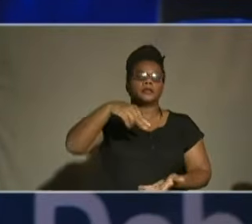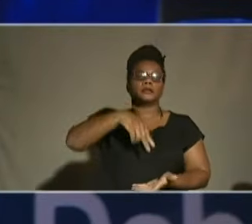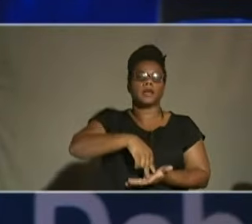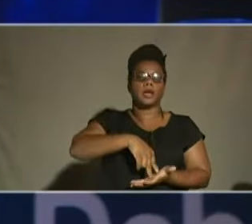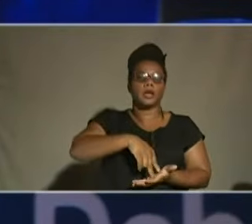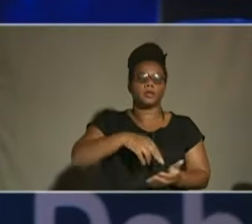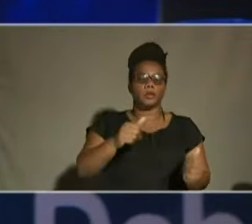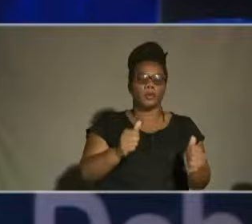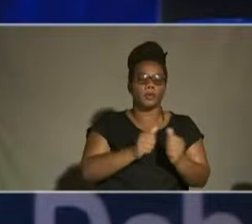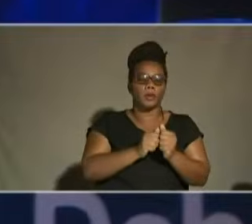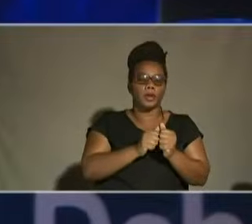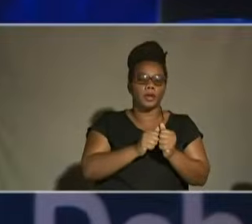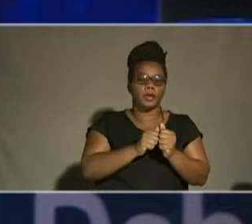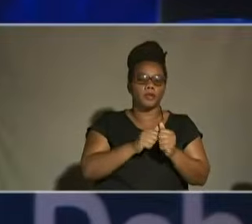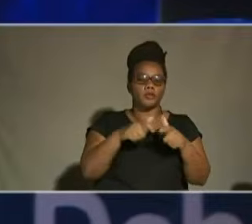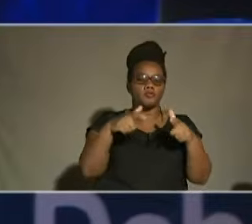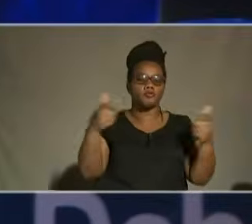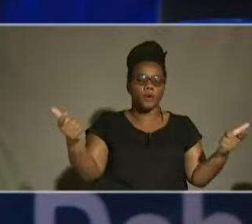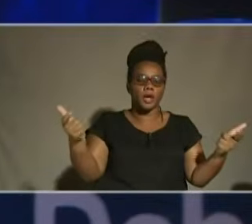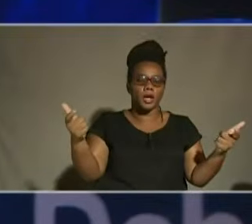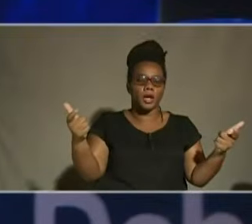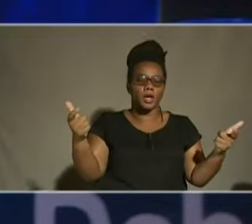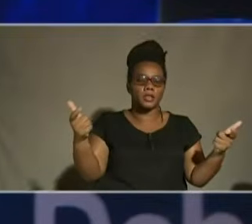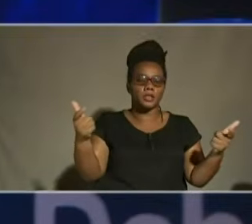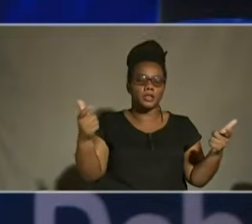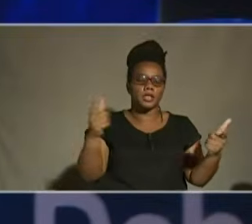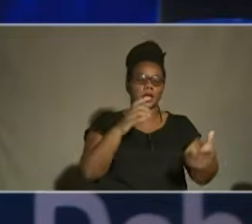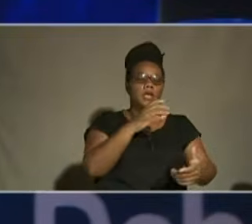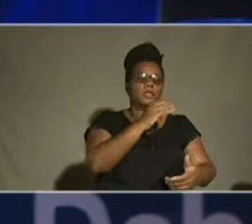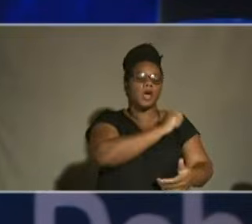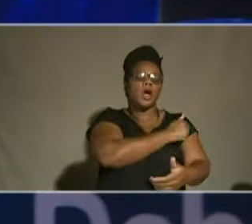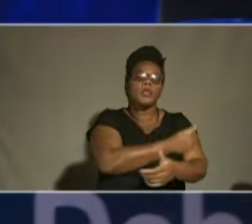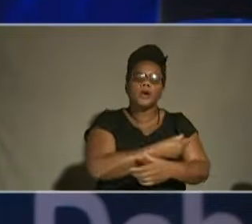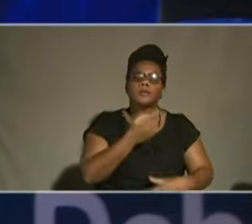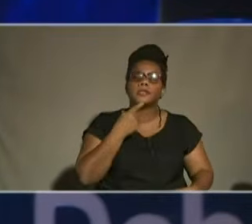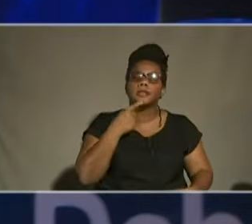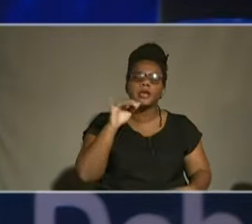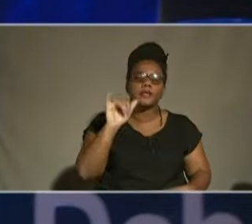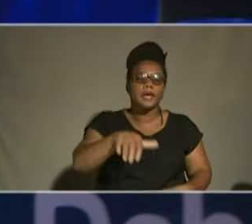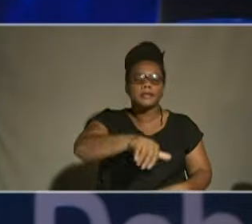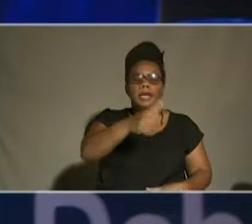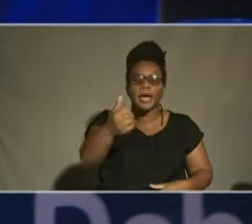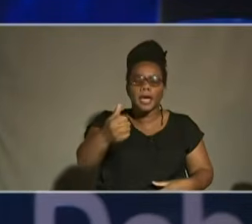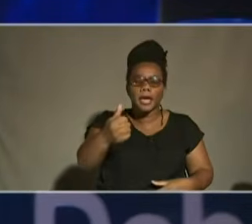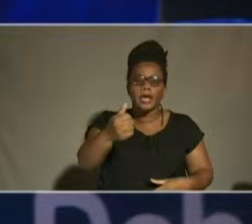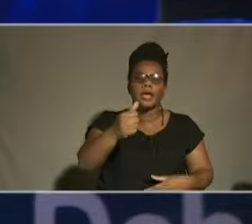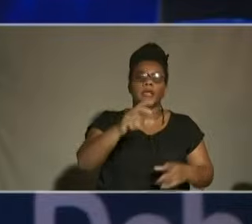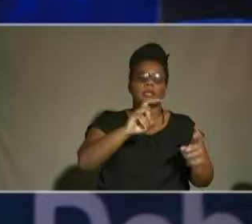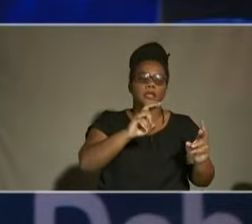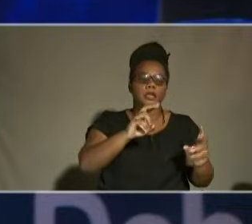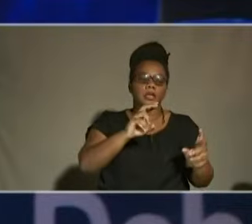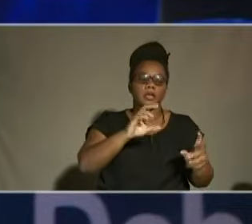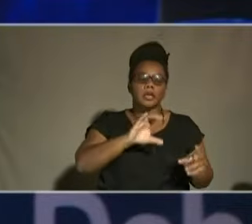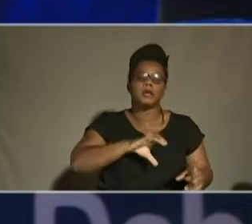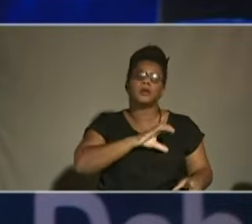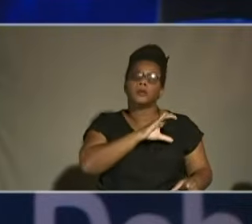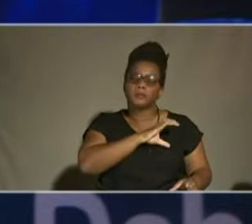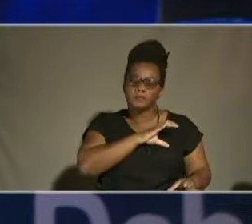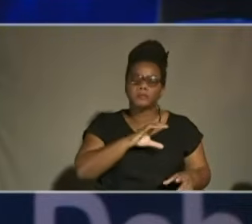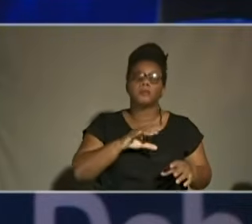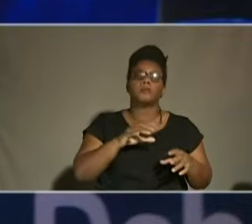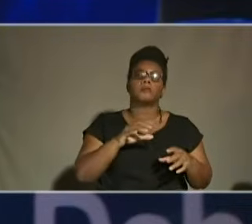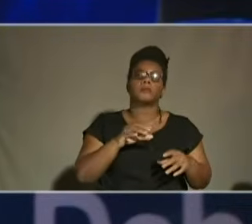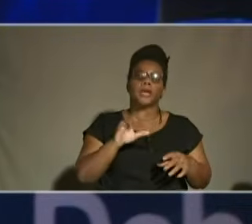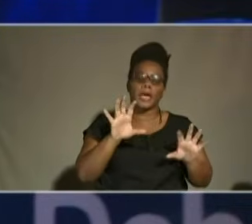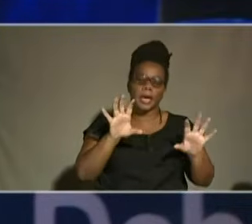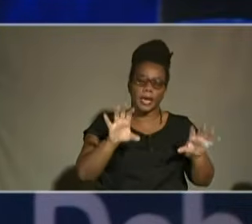with the greatest moral authority to treat with any matter that is considered corrupt, as I have